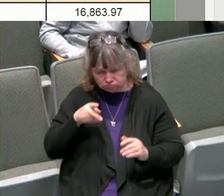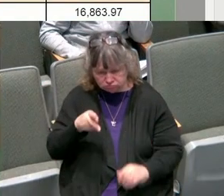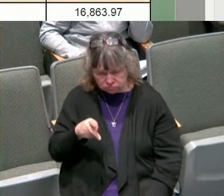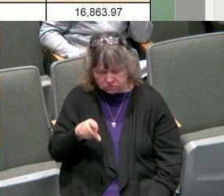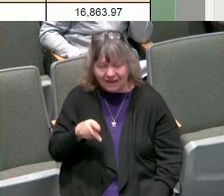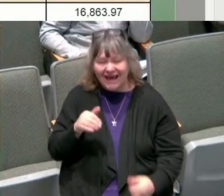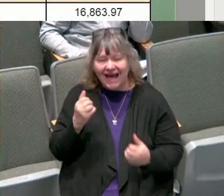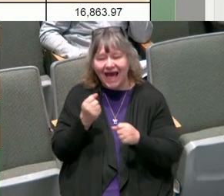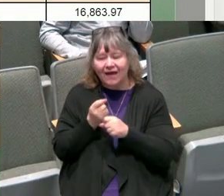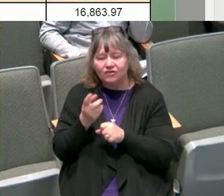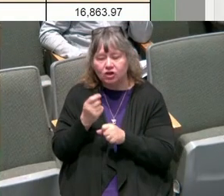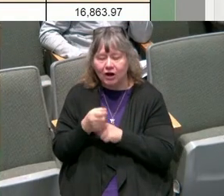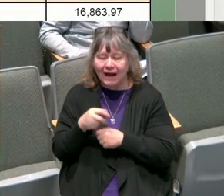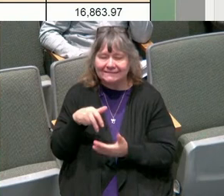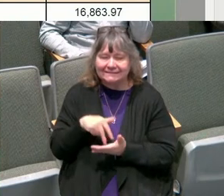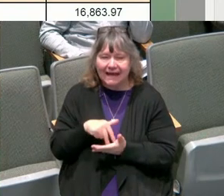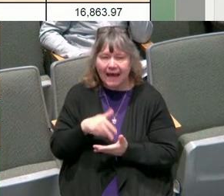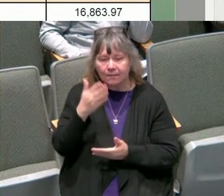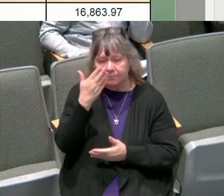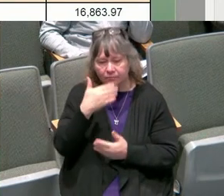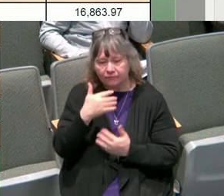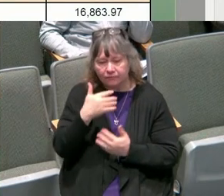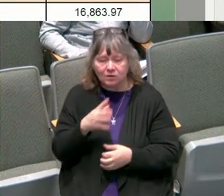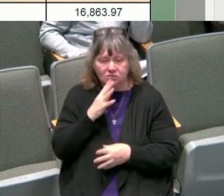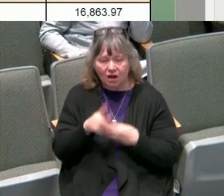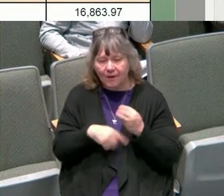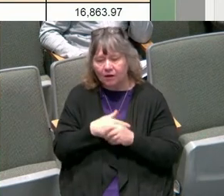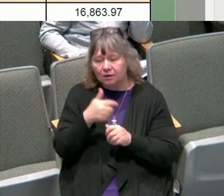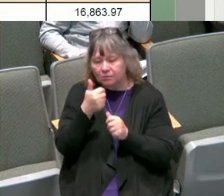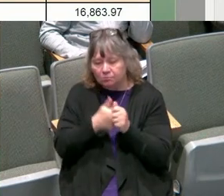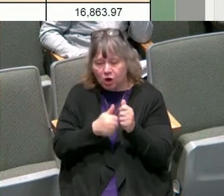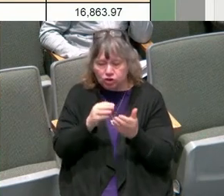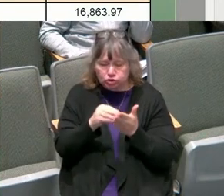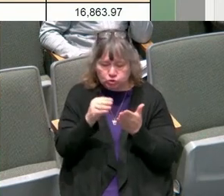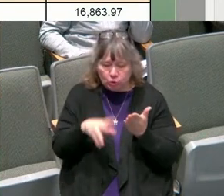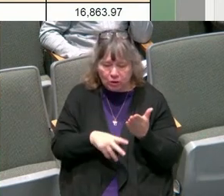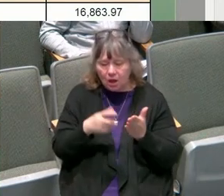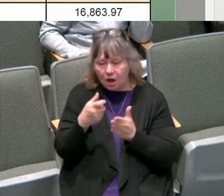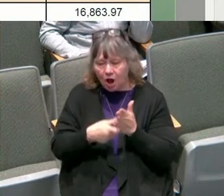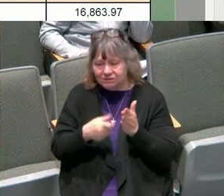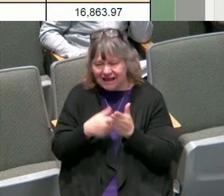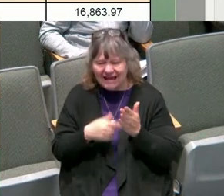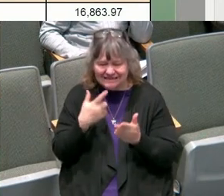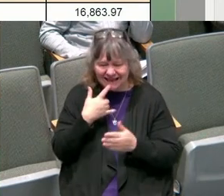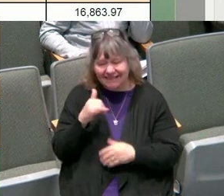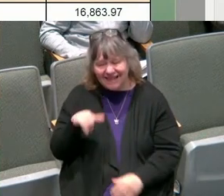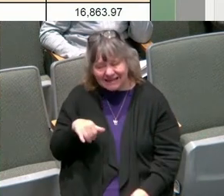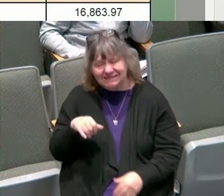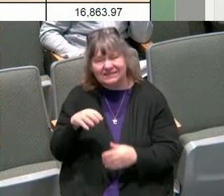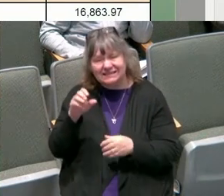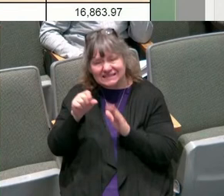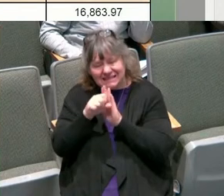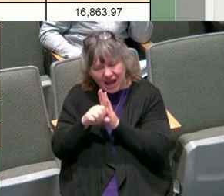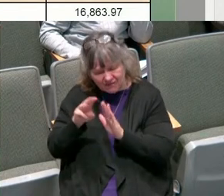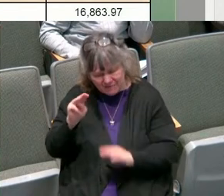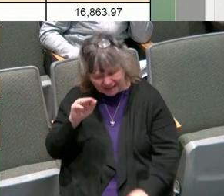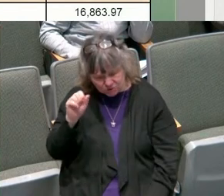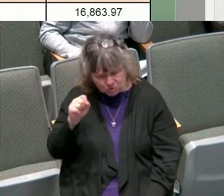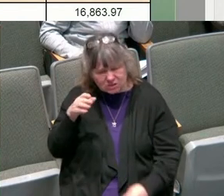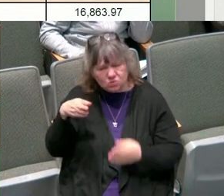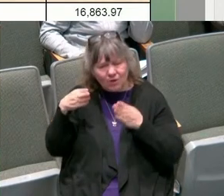every year I stand before you and we talk a lot about per-pupil expenditures and I say that that's the Commonwealth of Massachusetts way